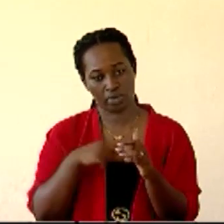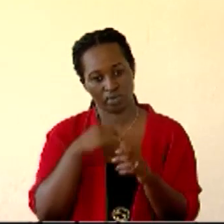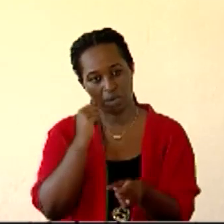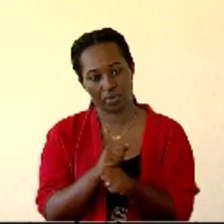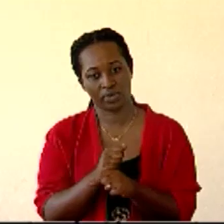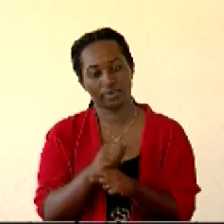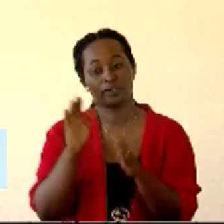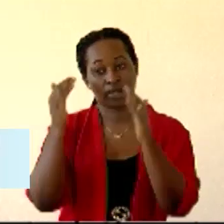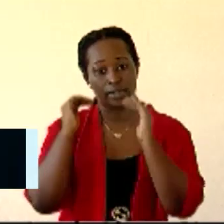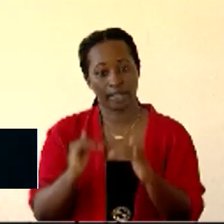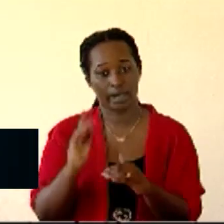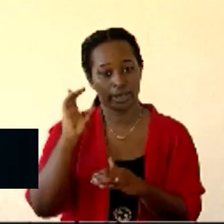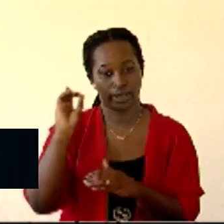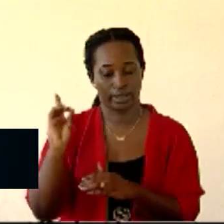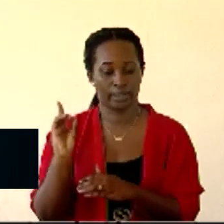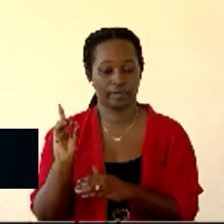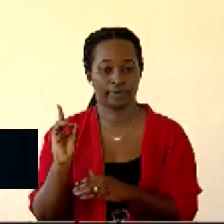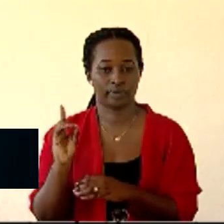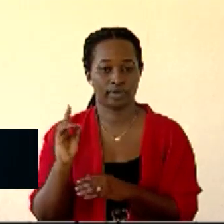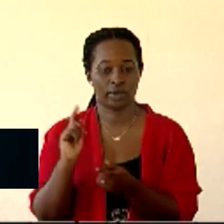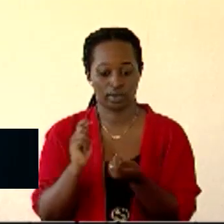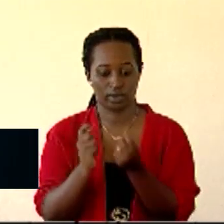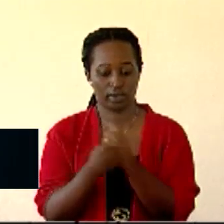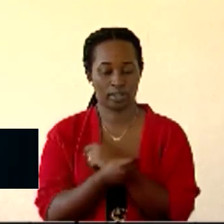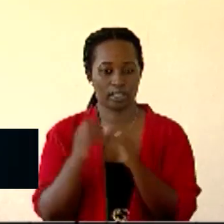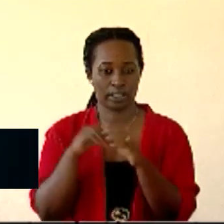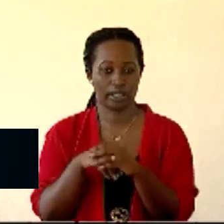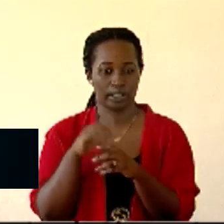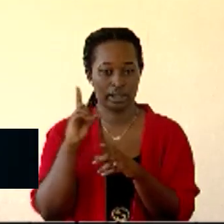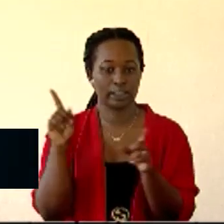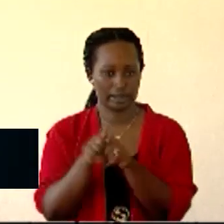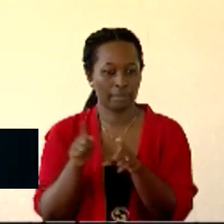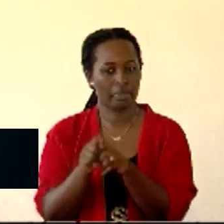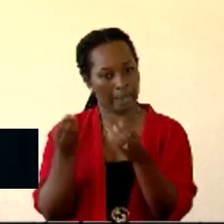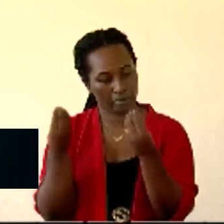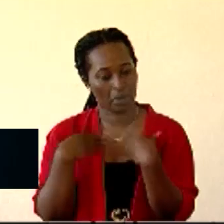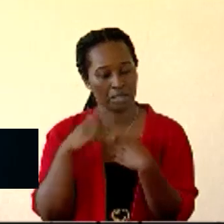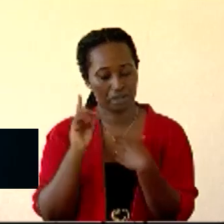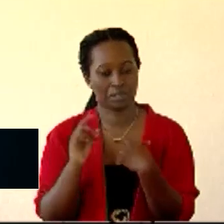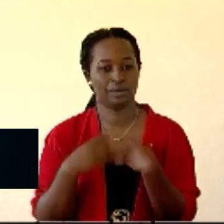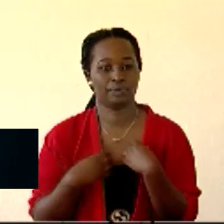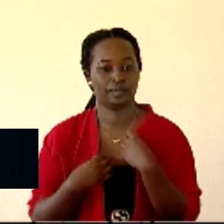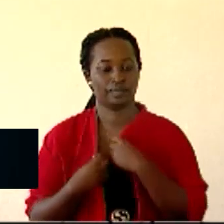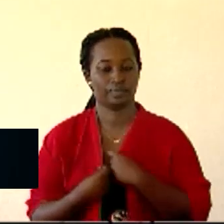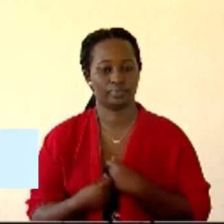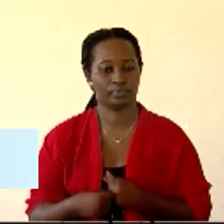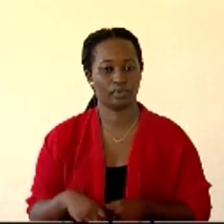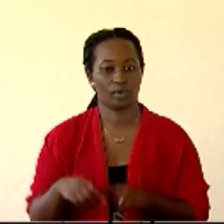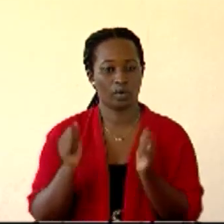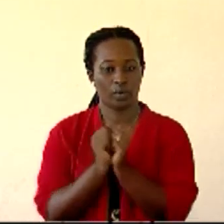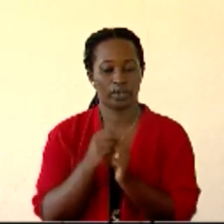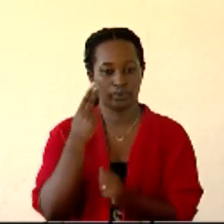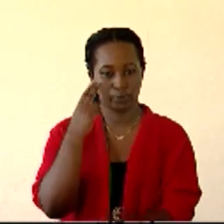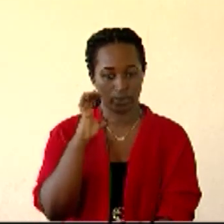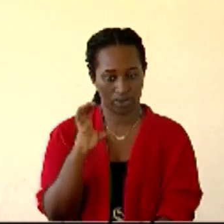D, where is converted into D. D is also given. It is over here with 2 carbon